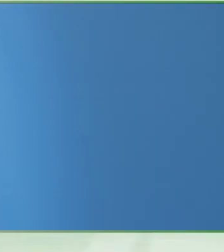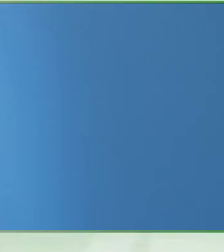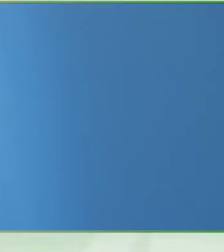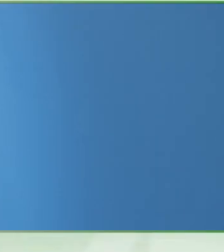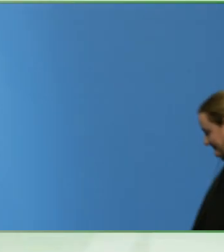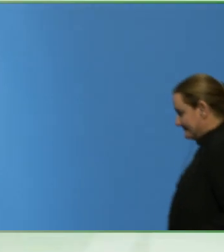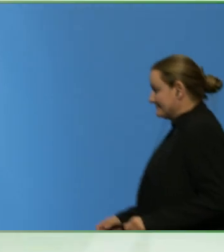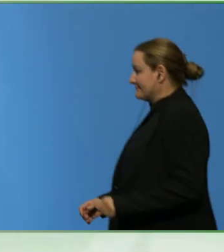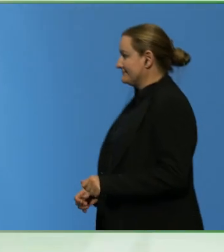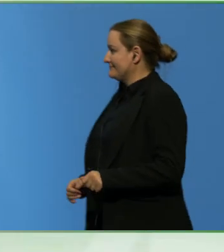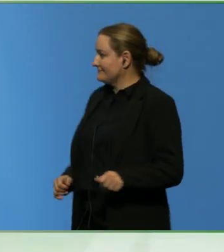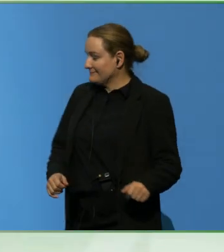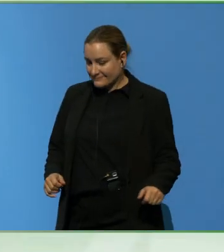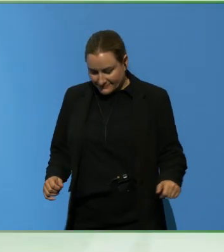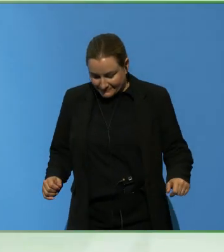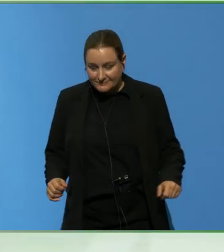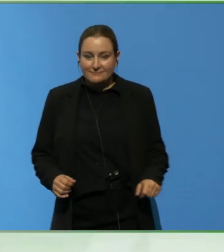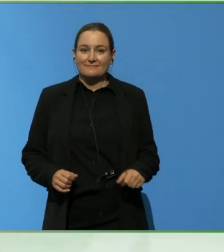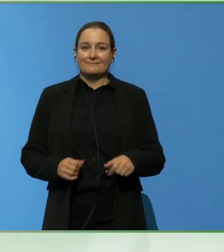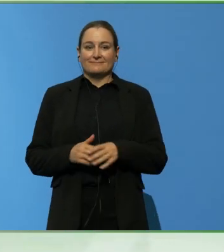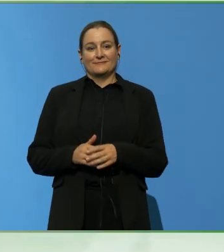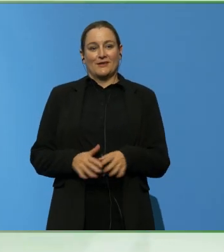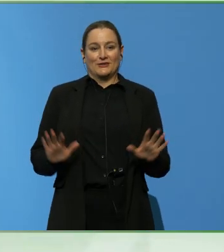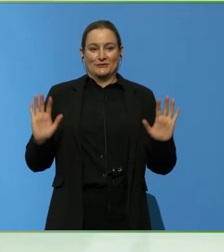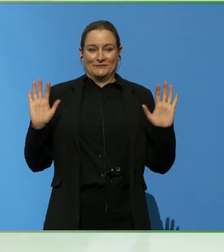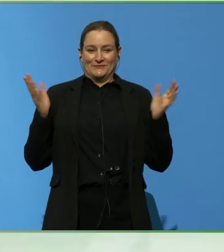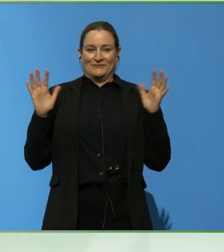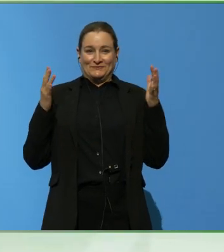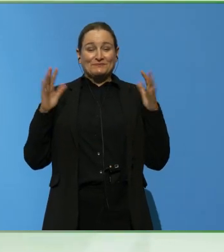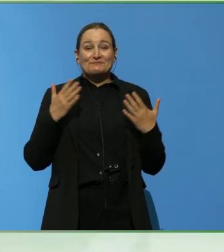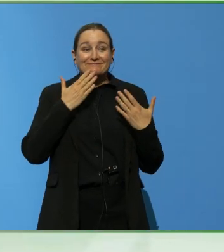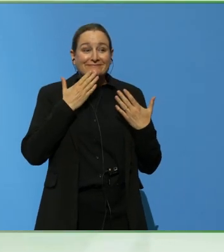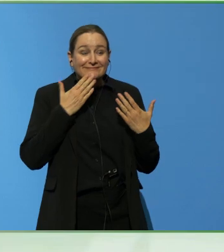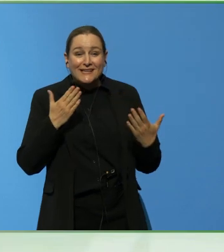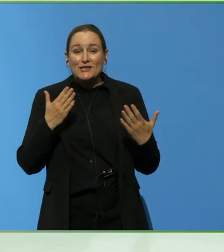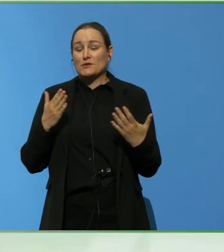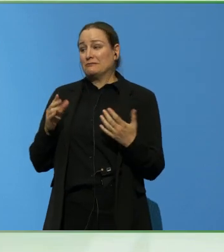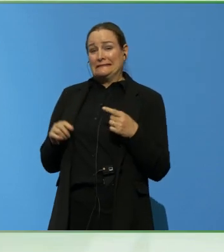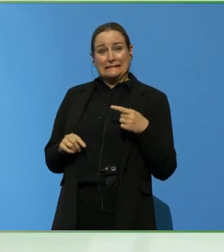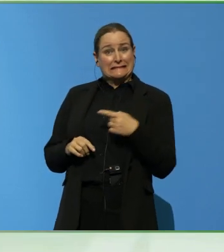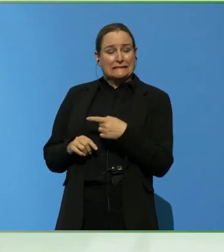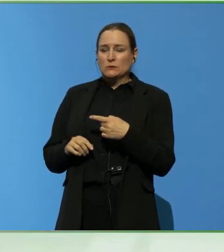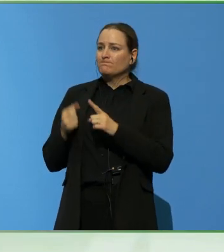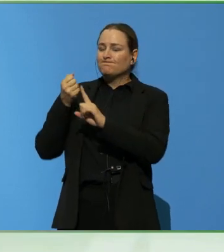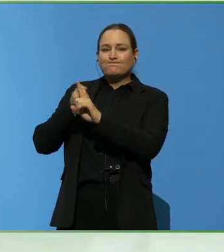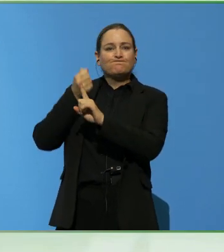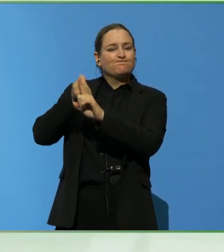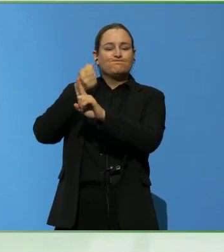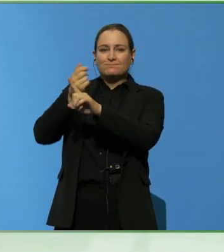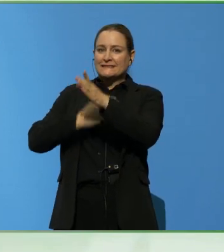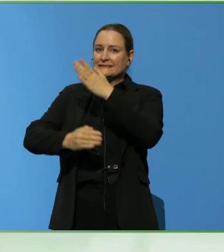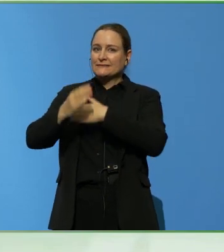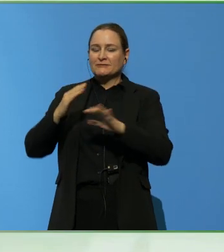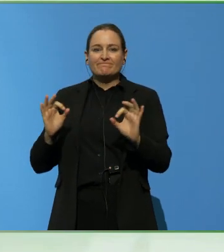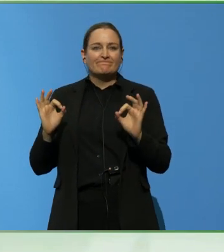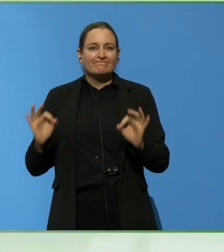Thank you so much, Agnes. I'm just so proud of her and the work that she's doing as a champion in the disability community. Next on